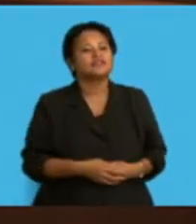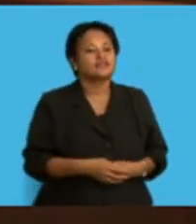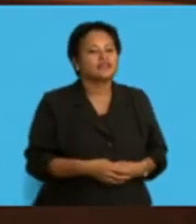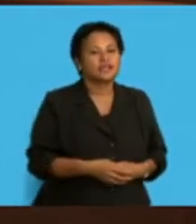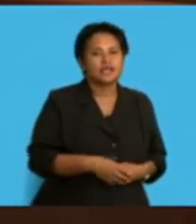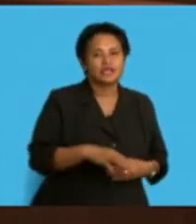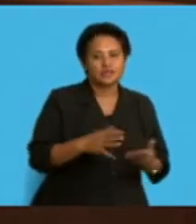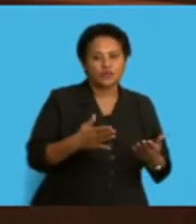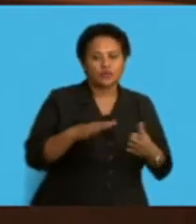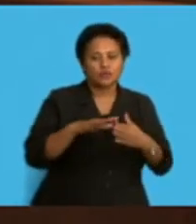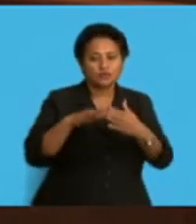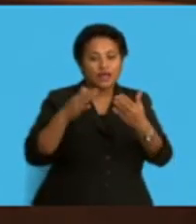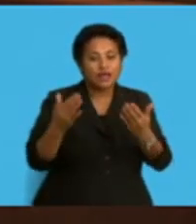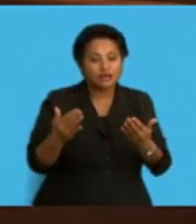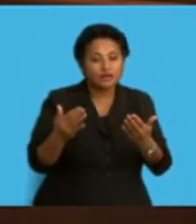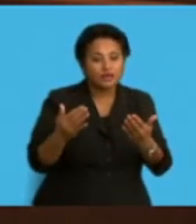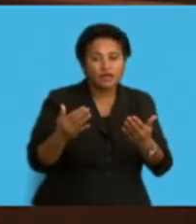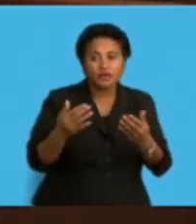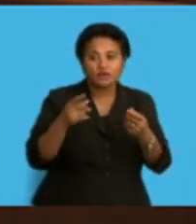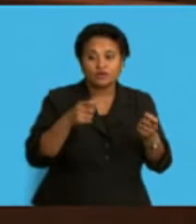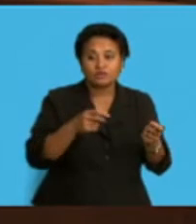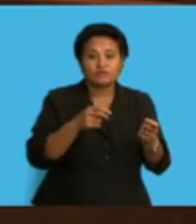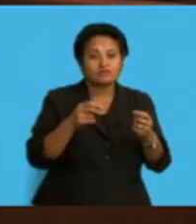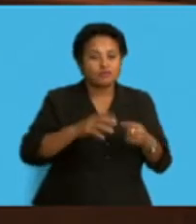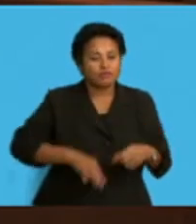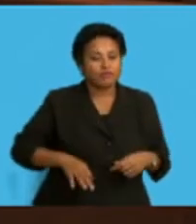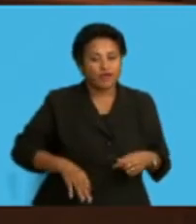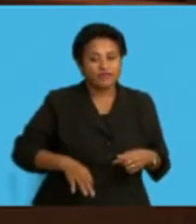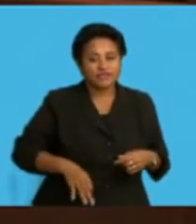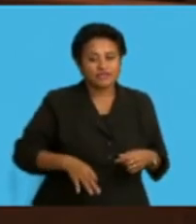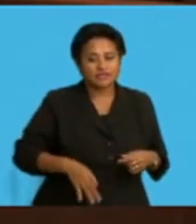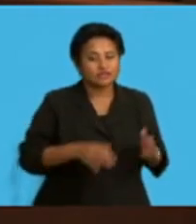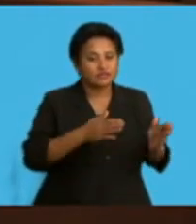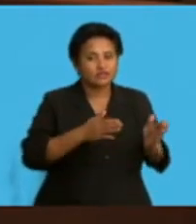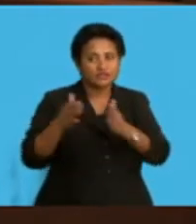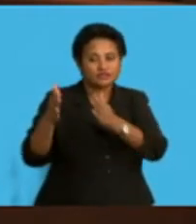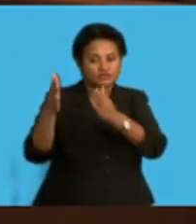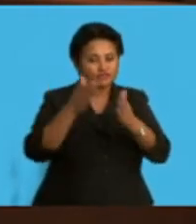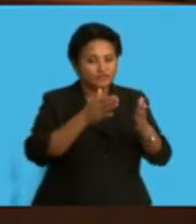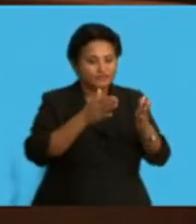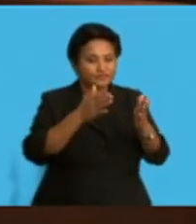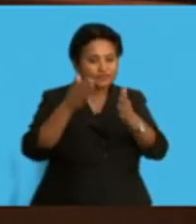They over-invoice and shift their profits, Madam Speaker. Their greed is pricing